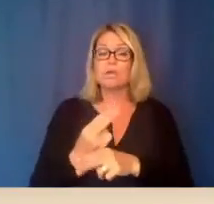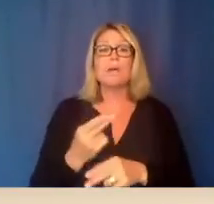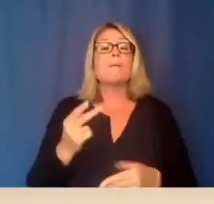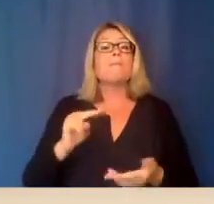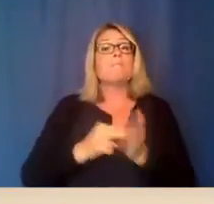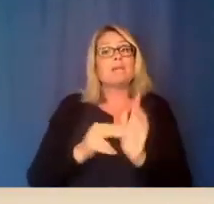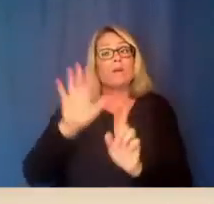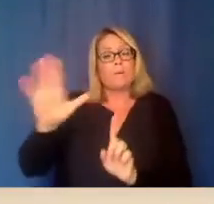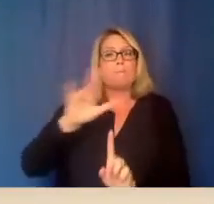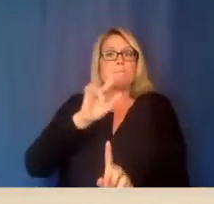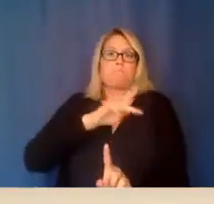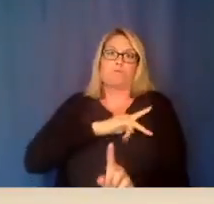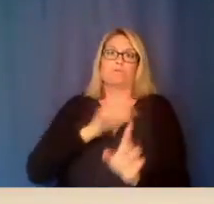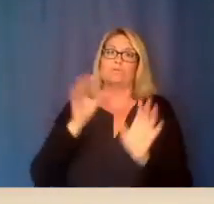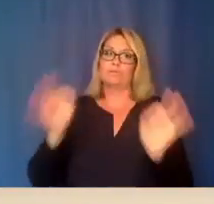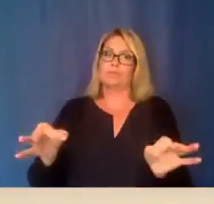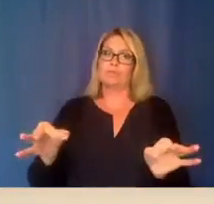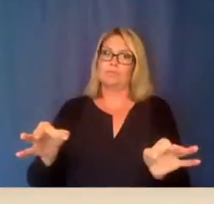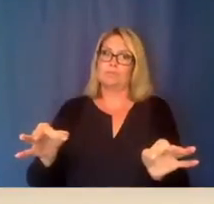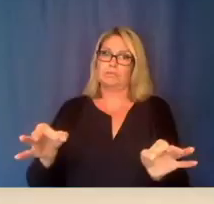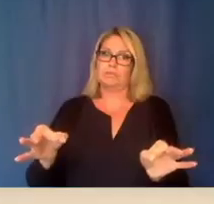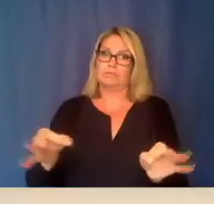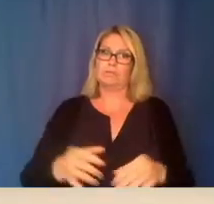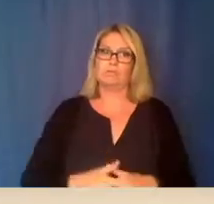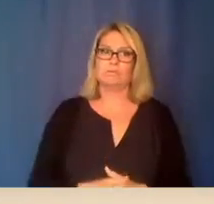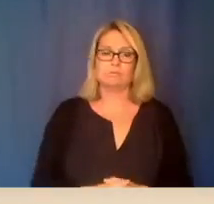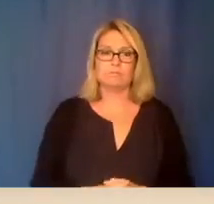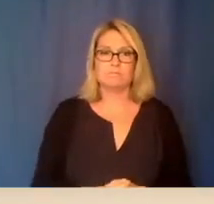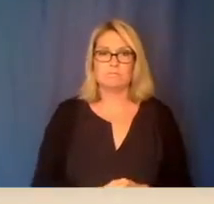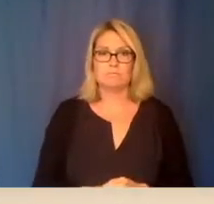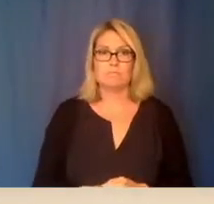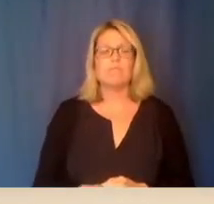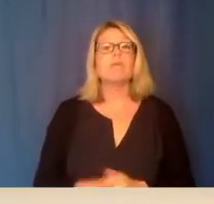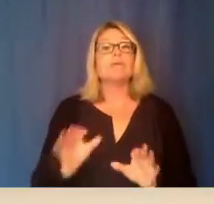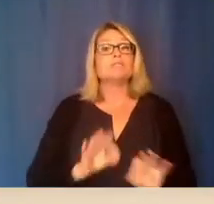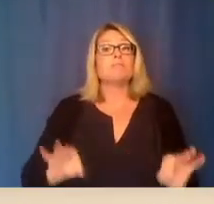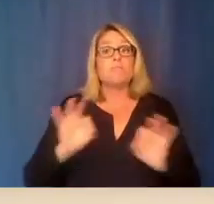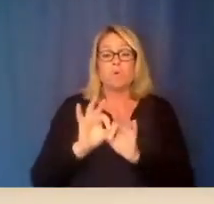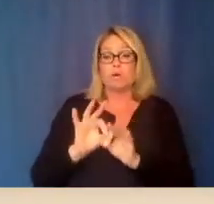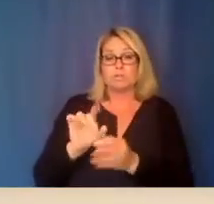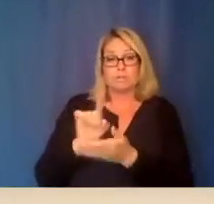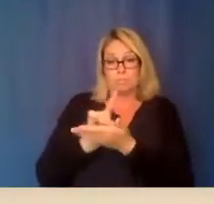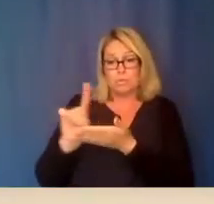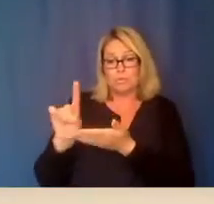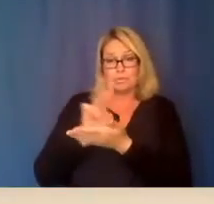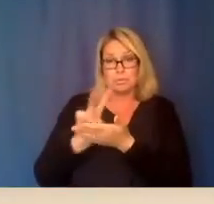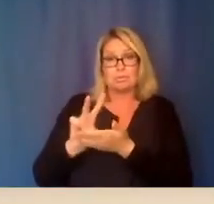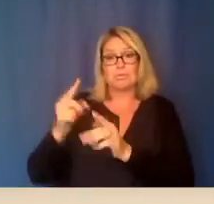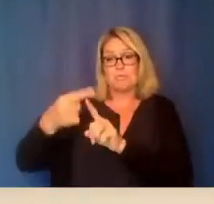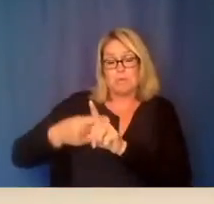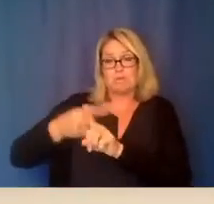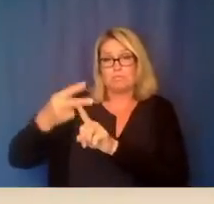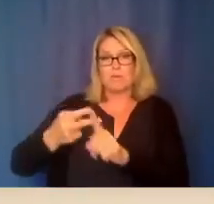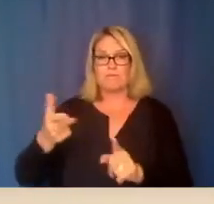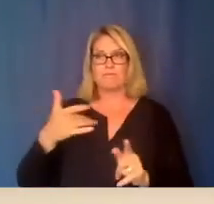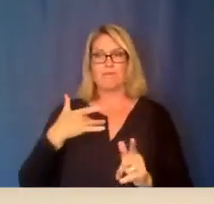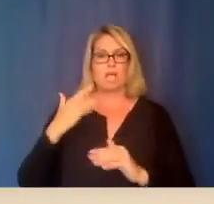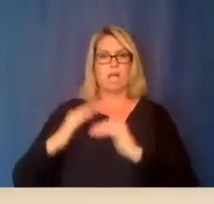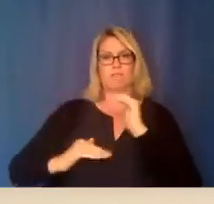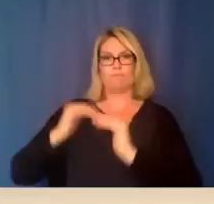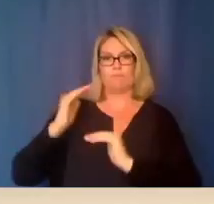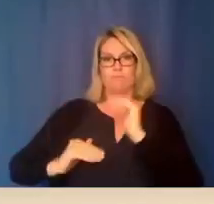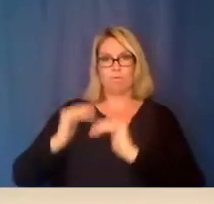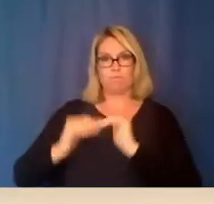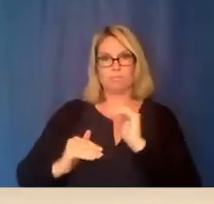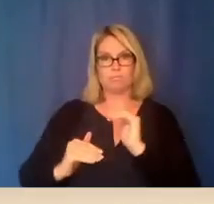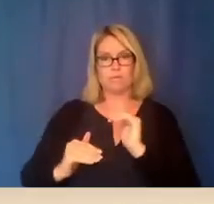choice. It's important that during the next few weeks and months that each one of us find our comfort zone and our own pace